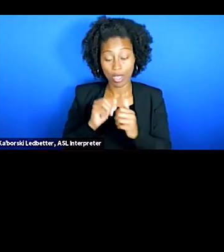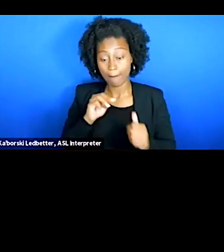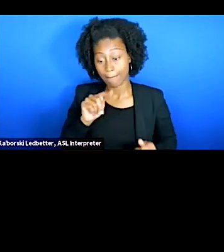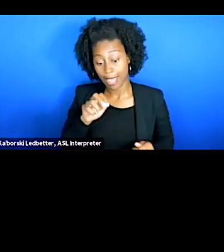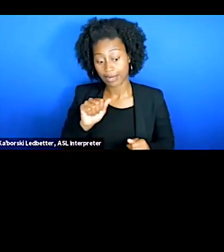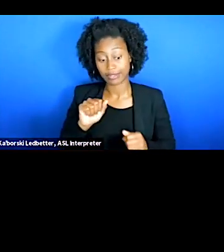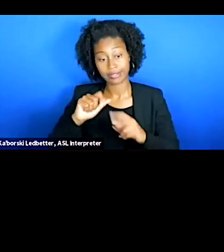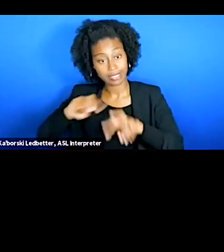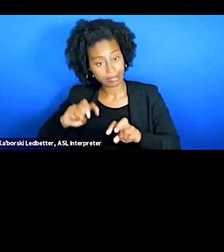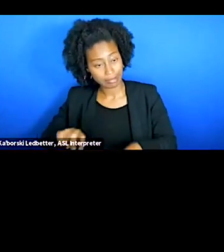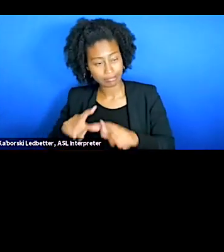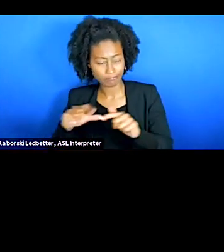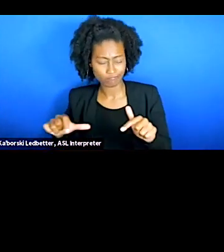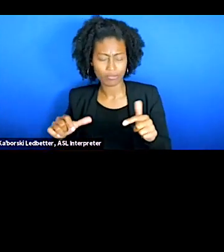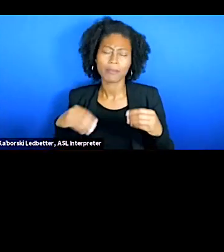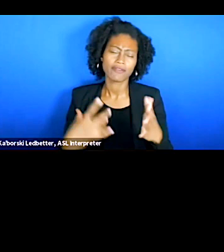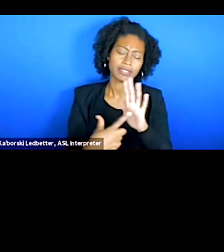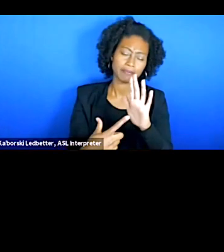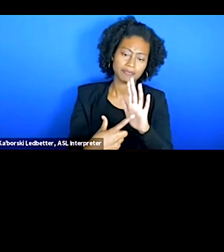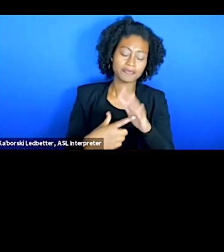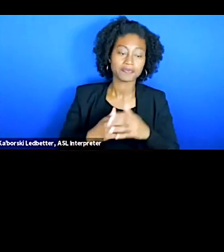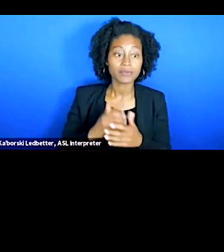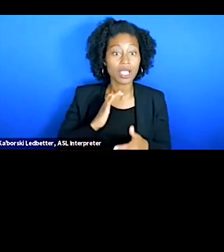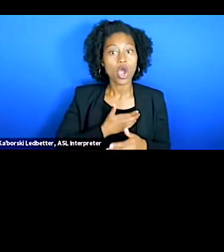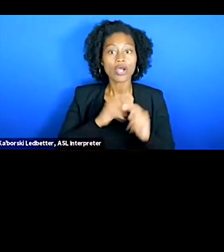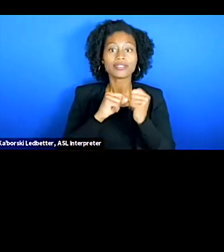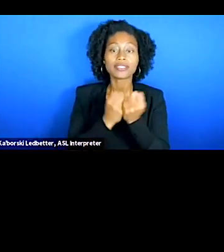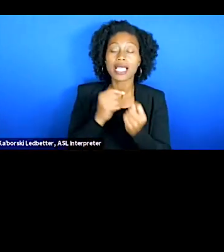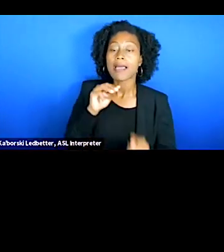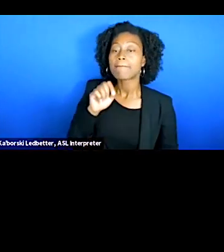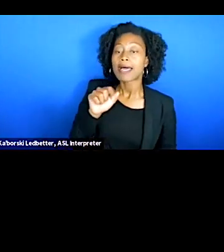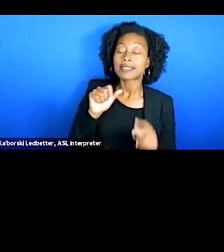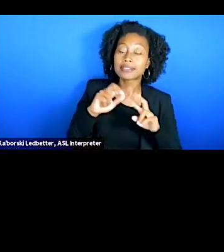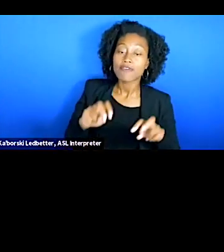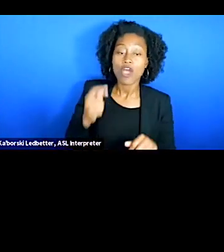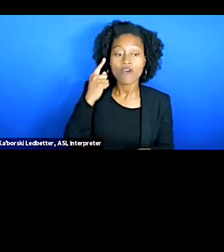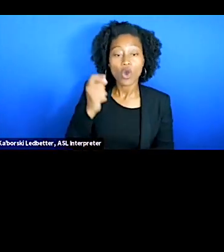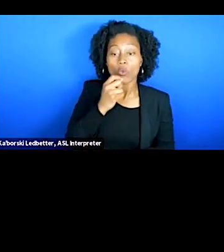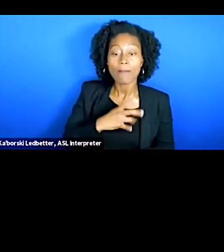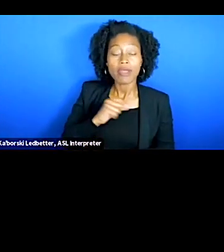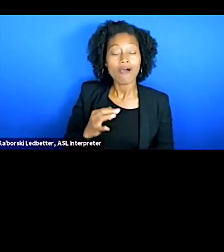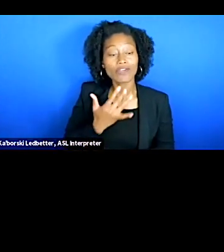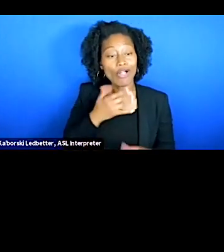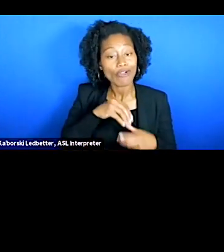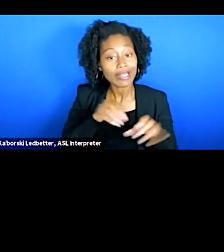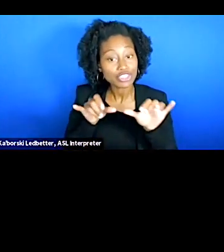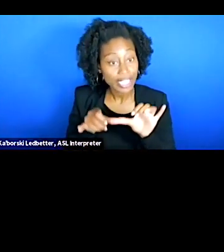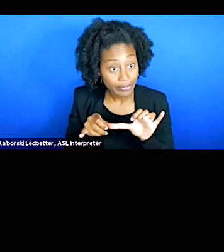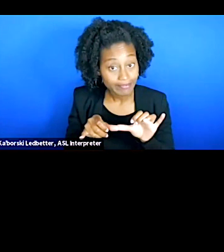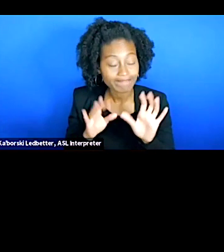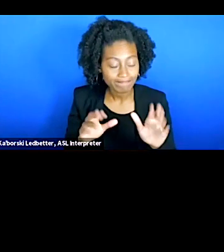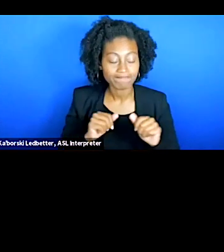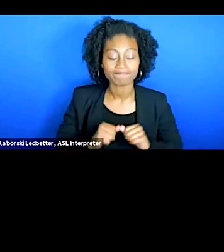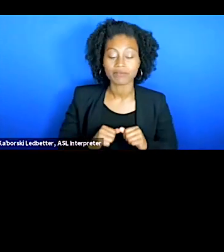For example, in our team's metasynthesis on women of color in engineering, our start set